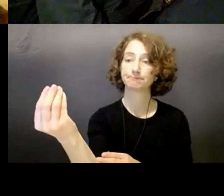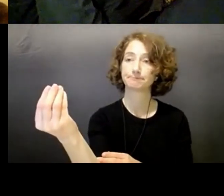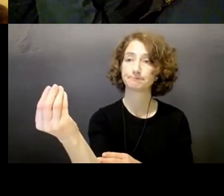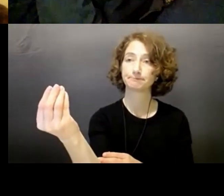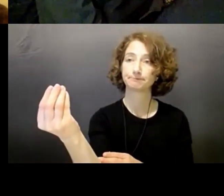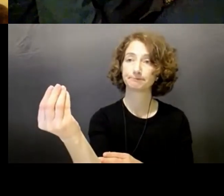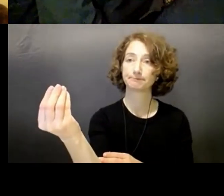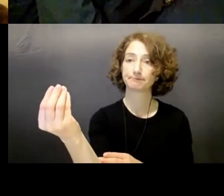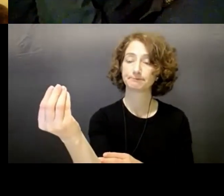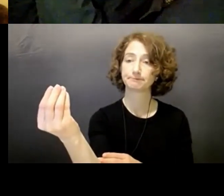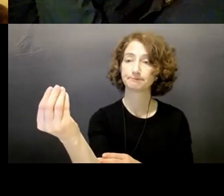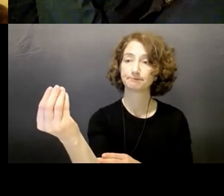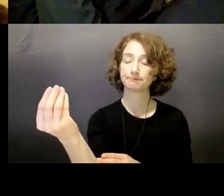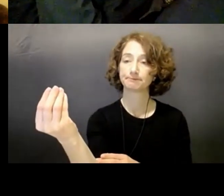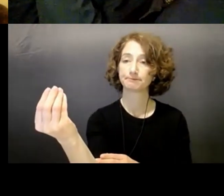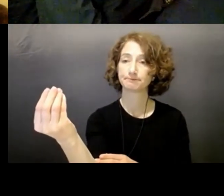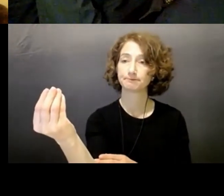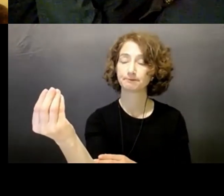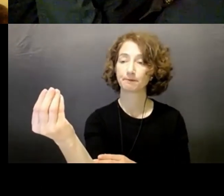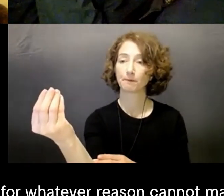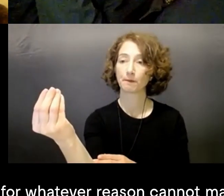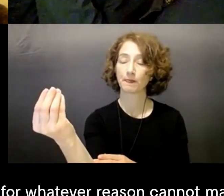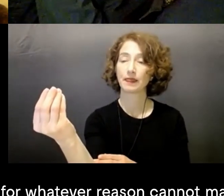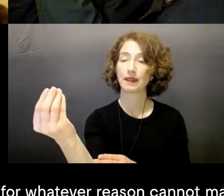video contributions beforehand.